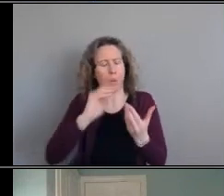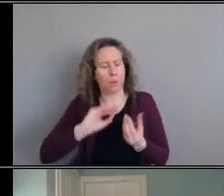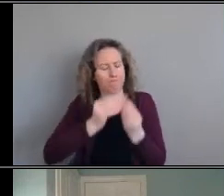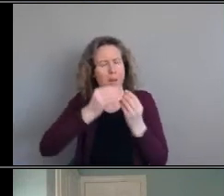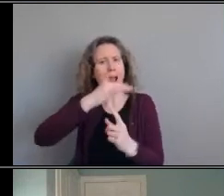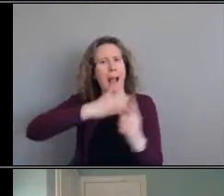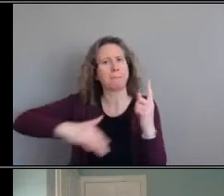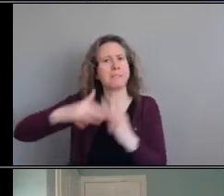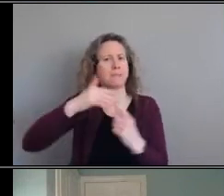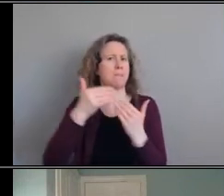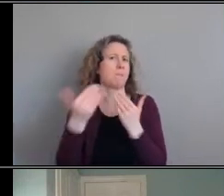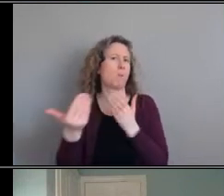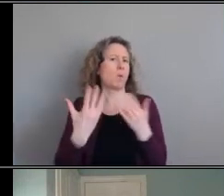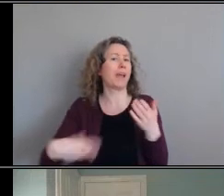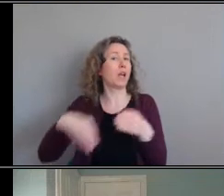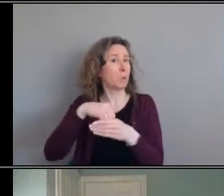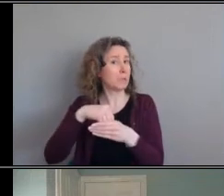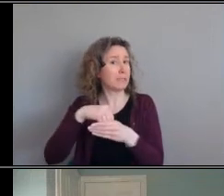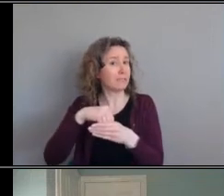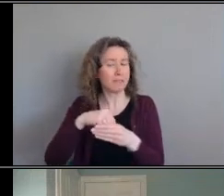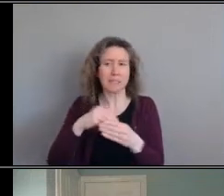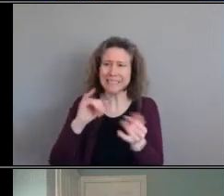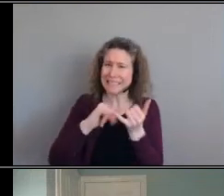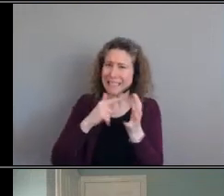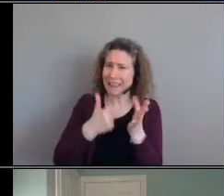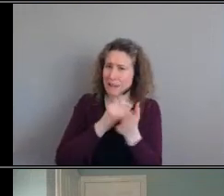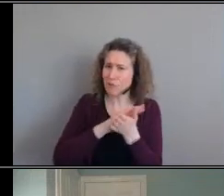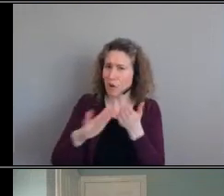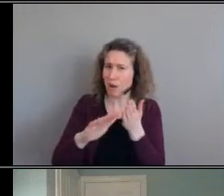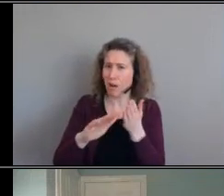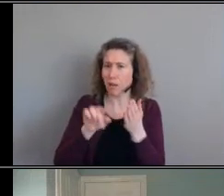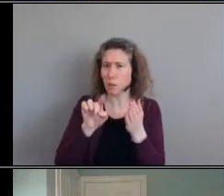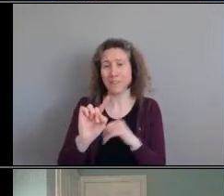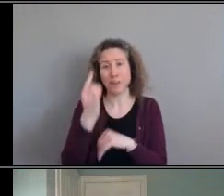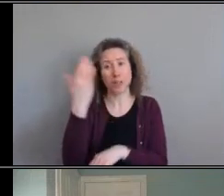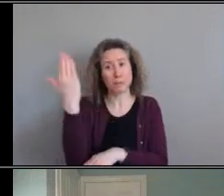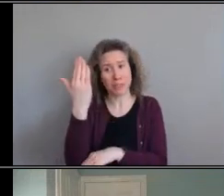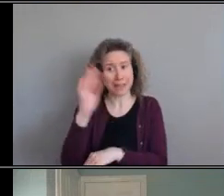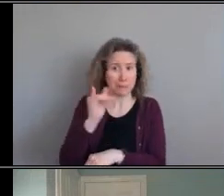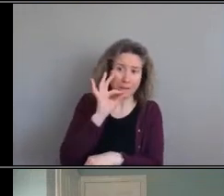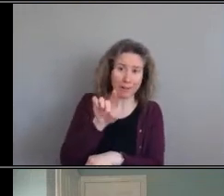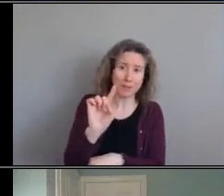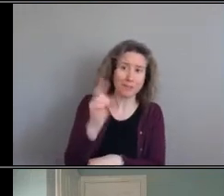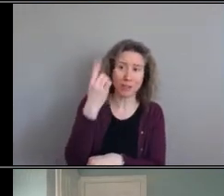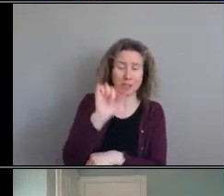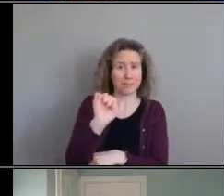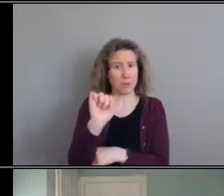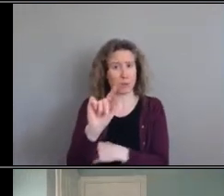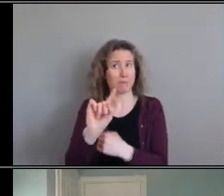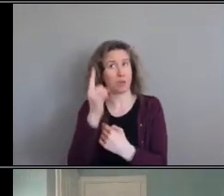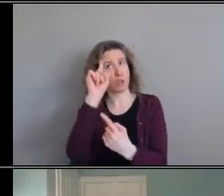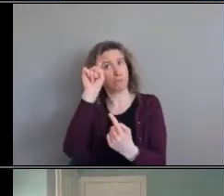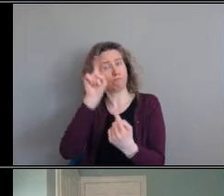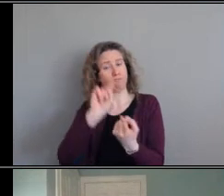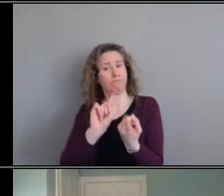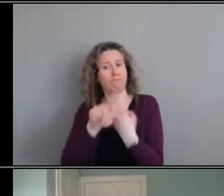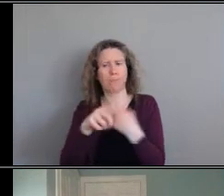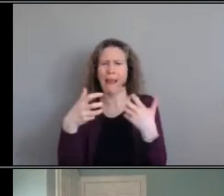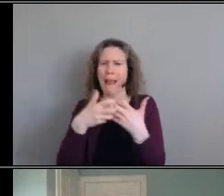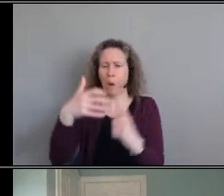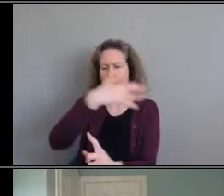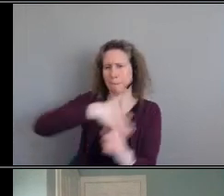generally more inclusive? Sarah, you were our first presenter. Let's come back to you for your first thought on that. What can we do to make that